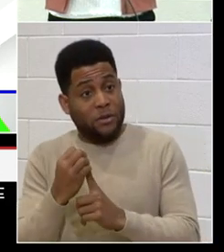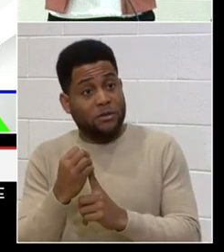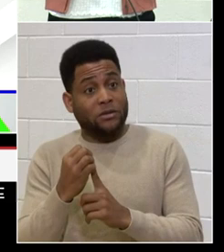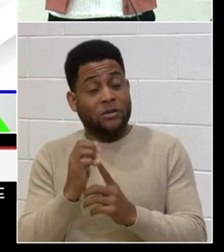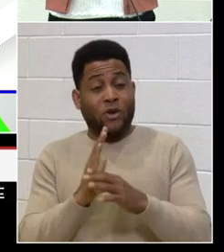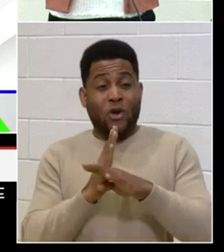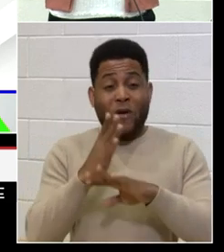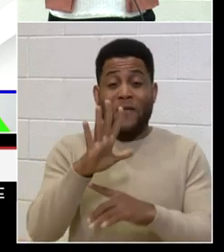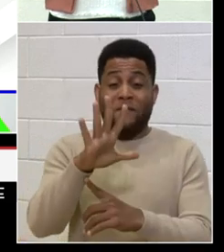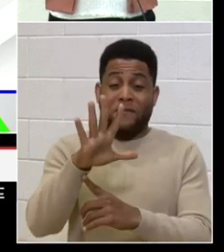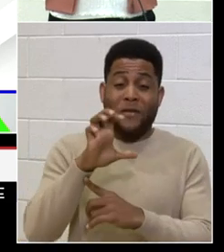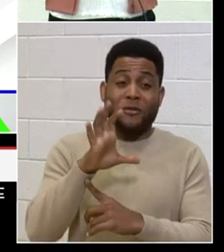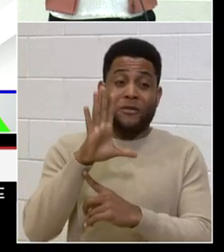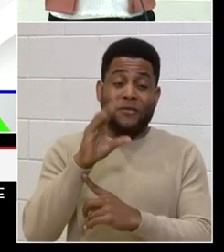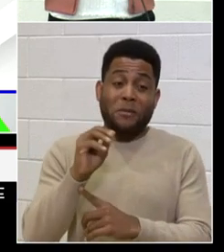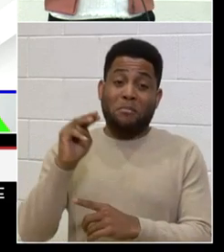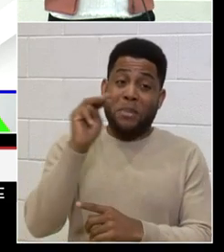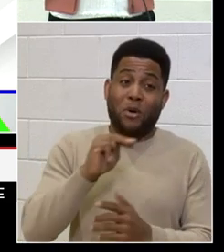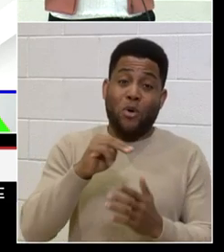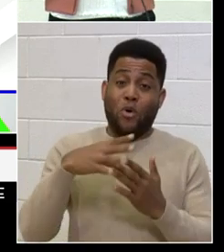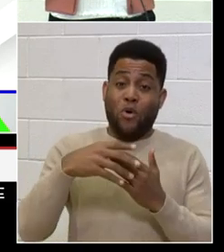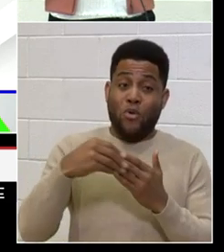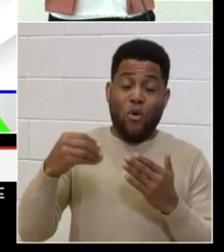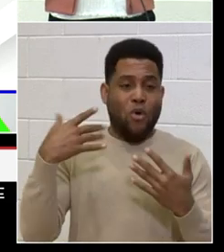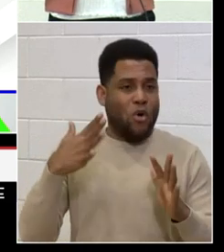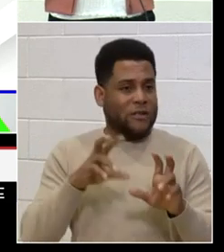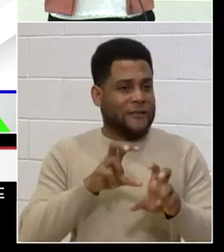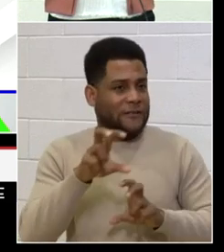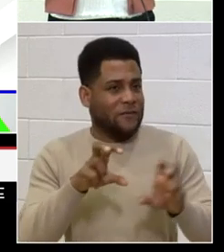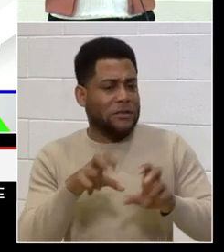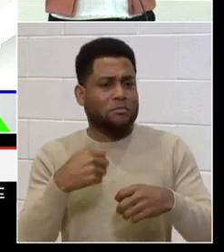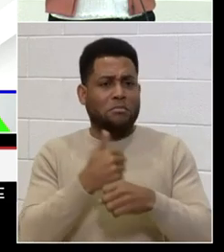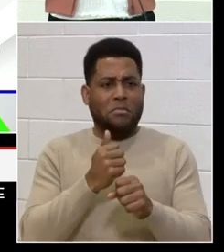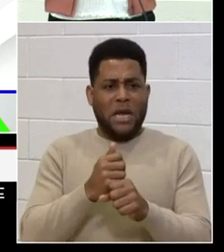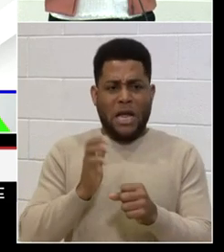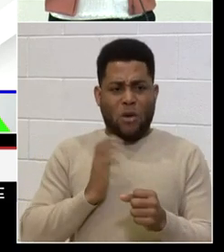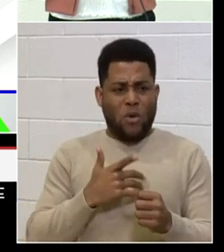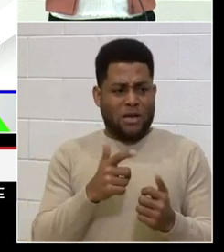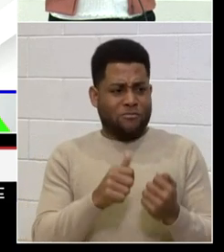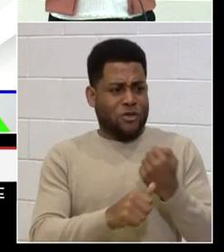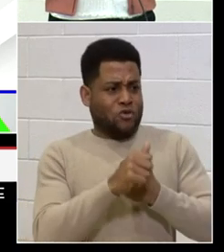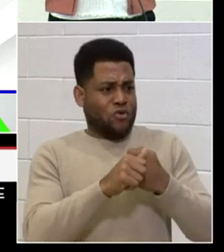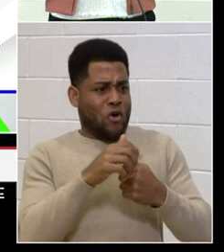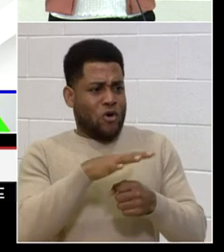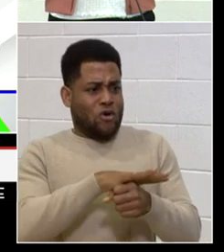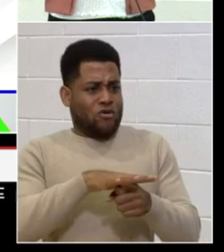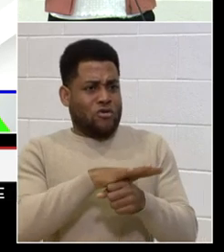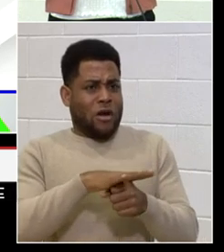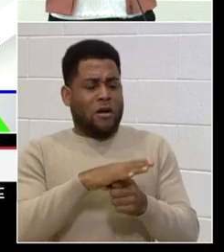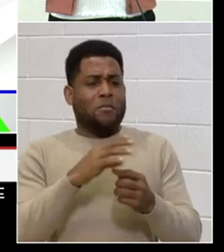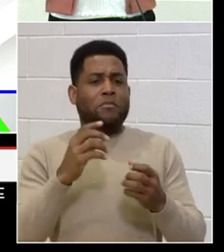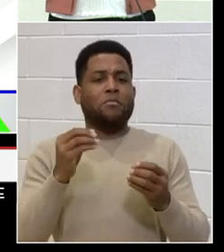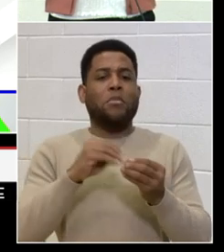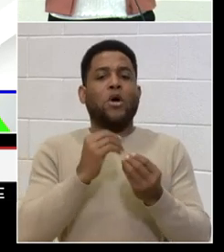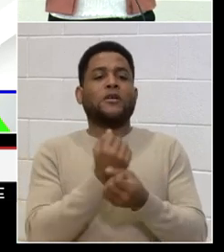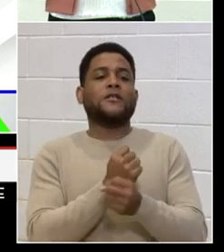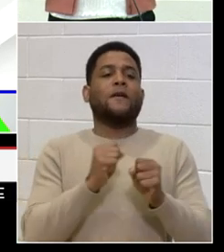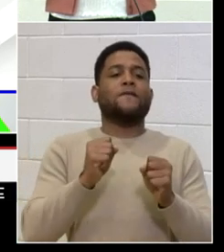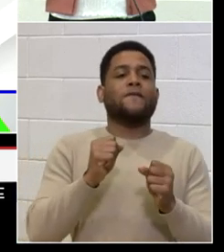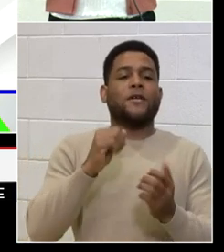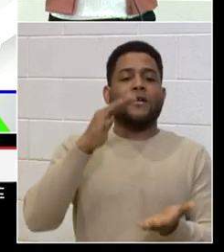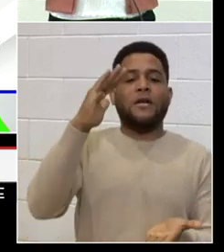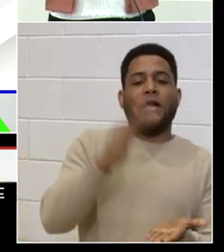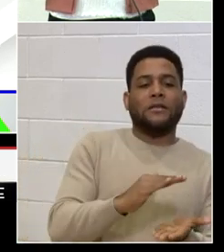been invested to make our most dangerous corridors and intersections safer through streetscapes improvements, light hardening, and